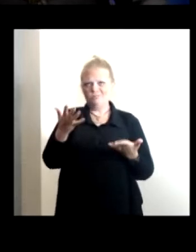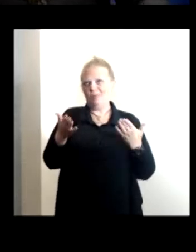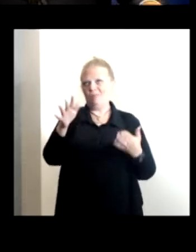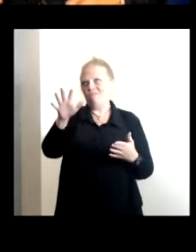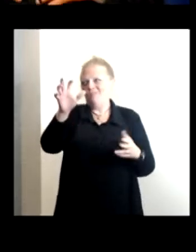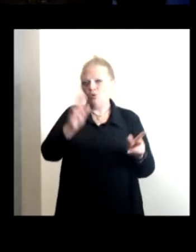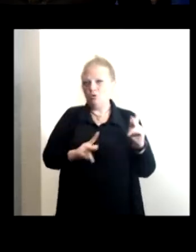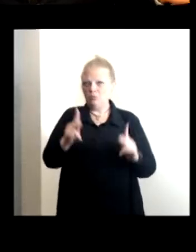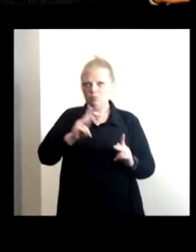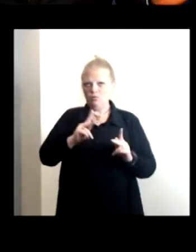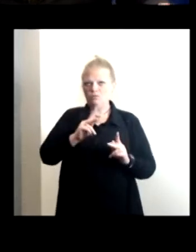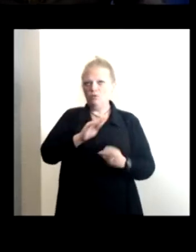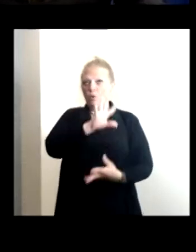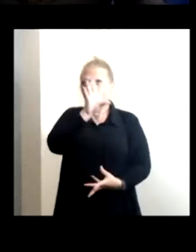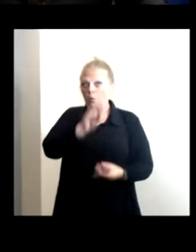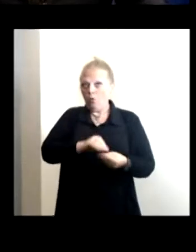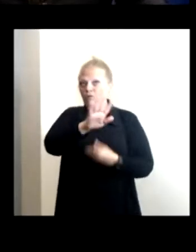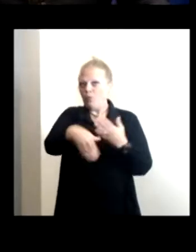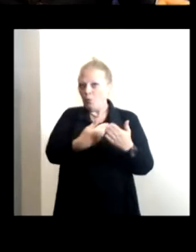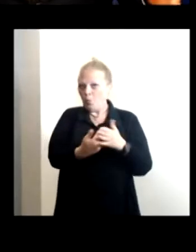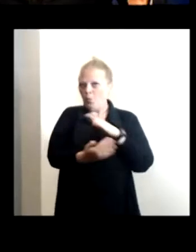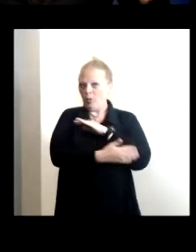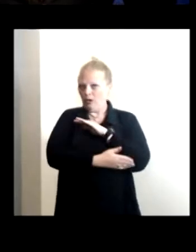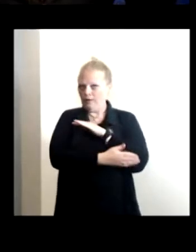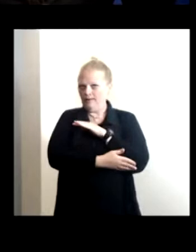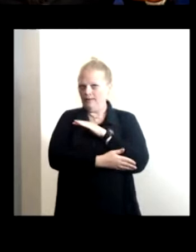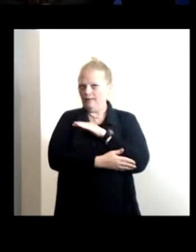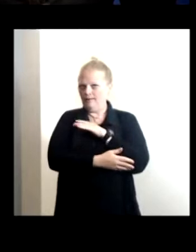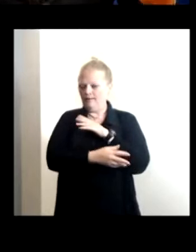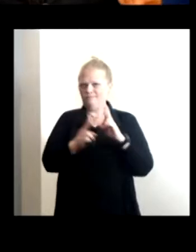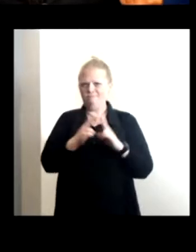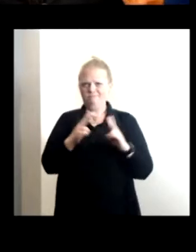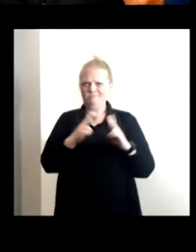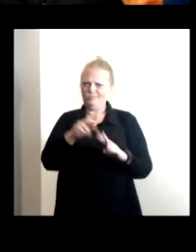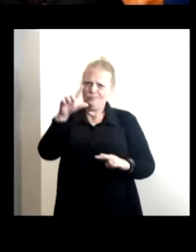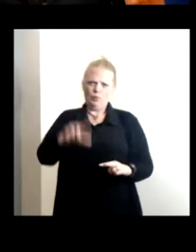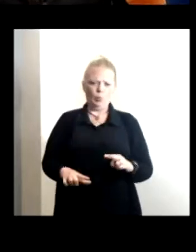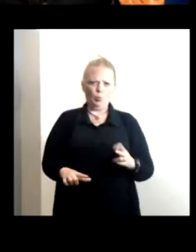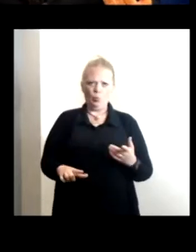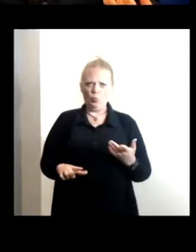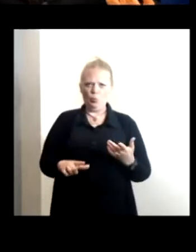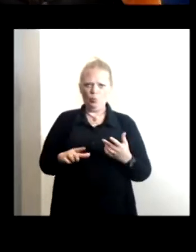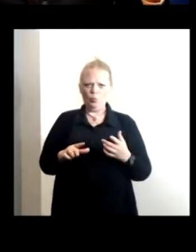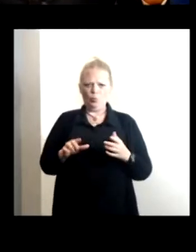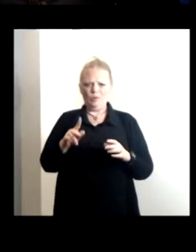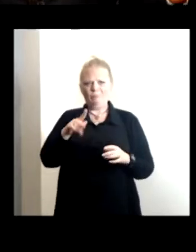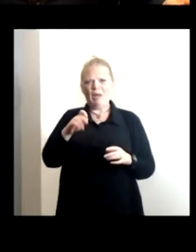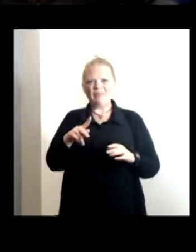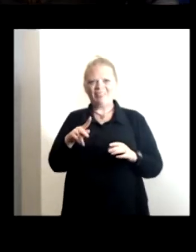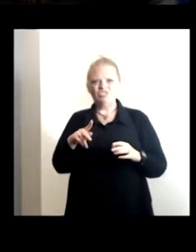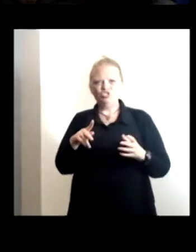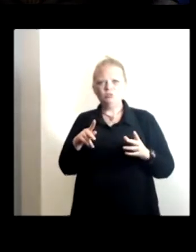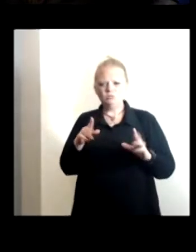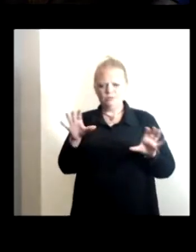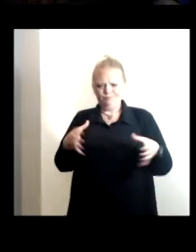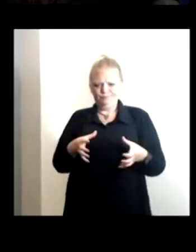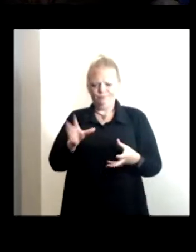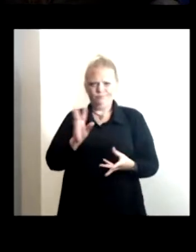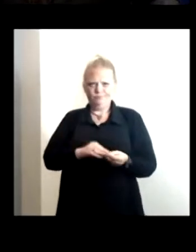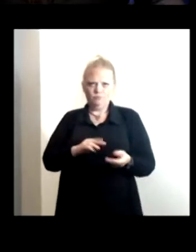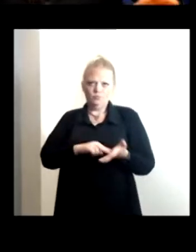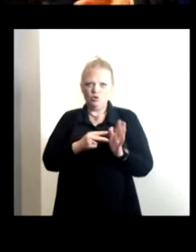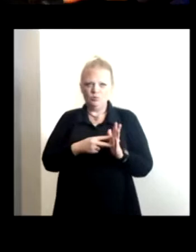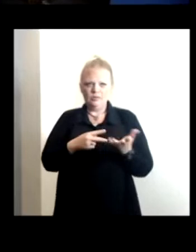500 people in the whole county. So some of those counties have very, very low population, which means you're going to have very, very low